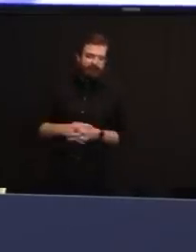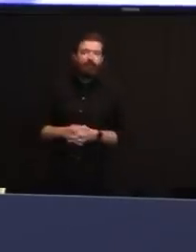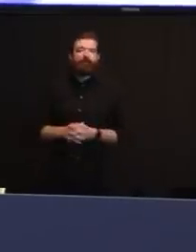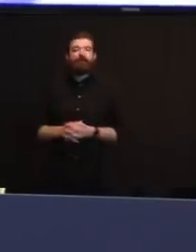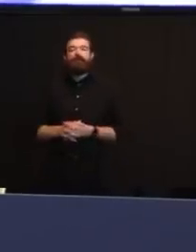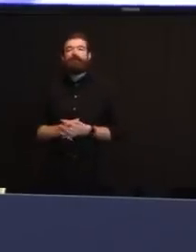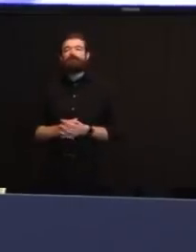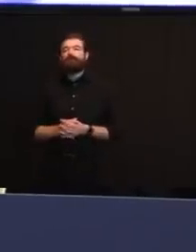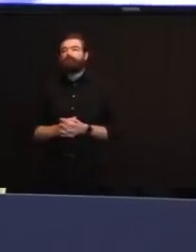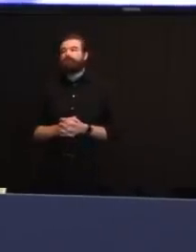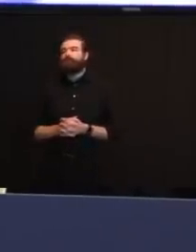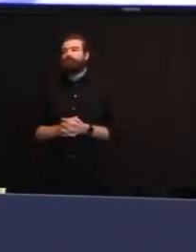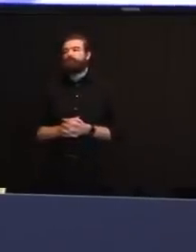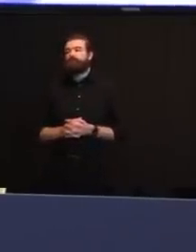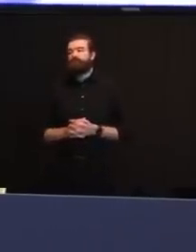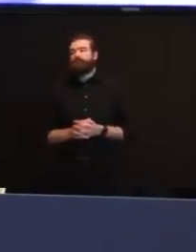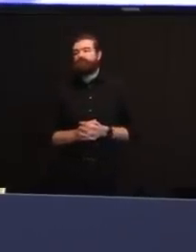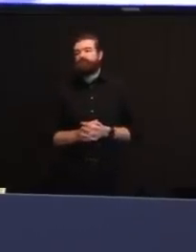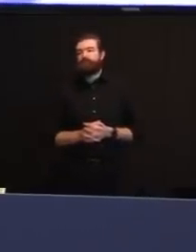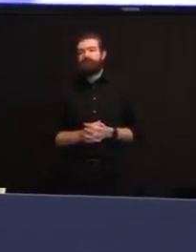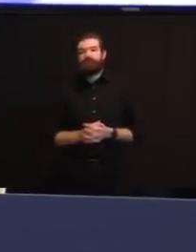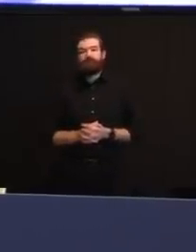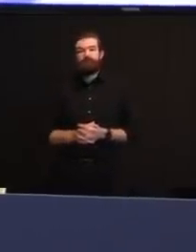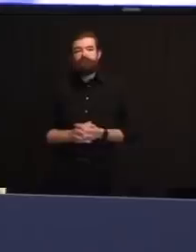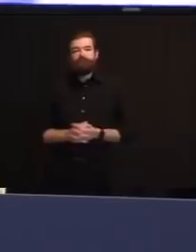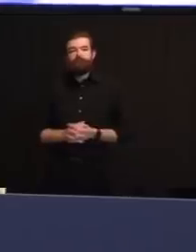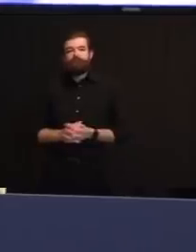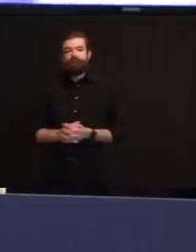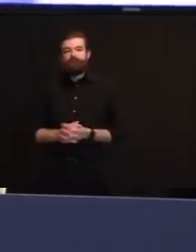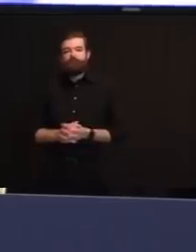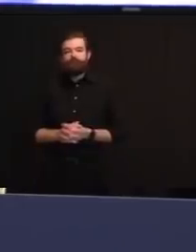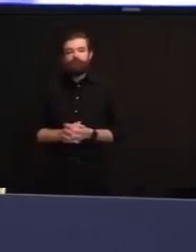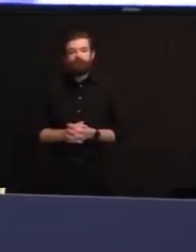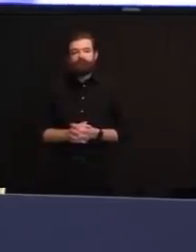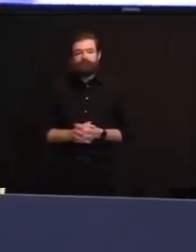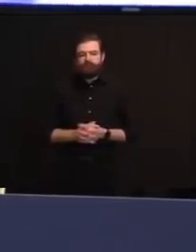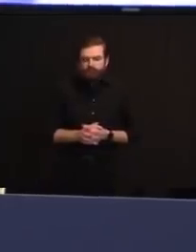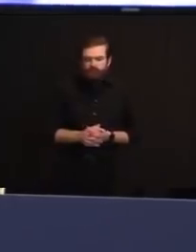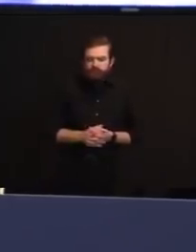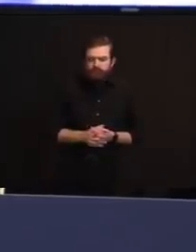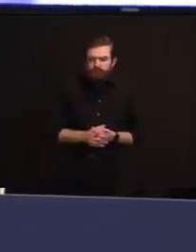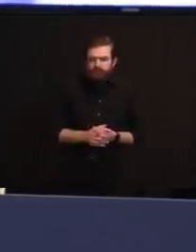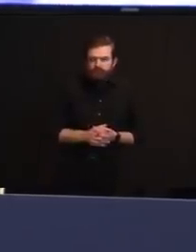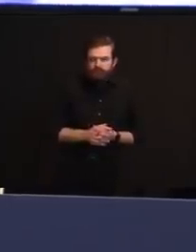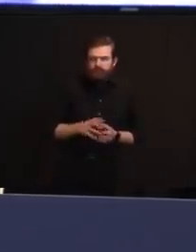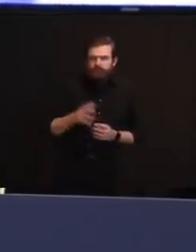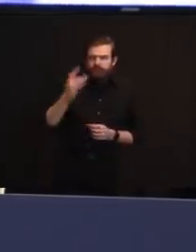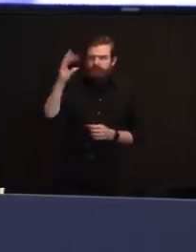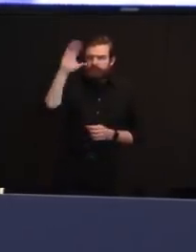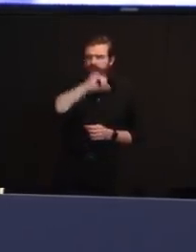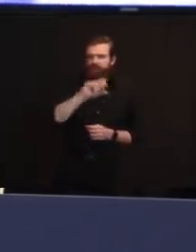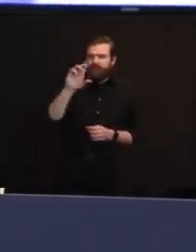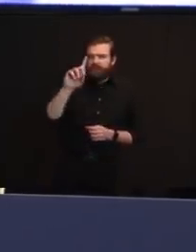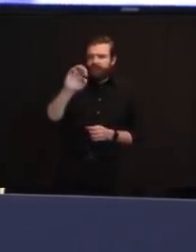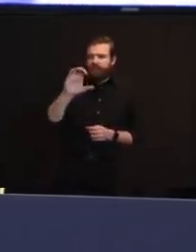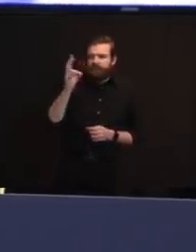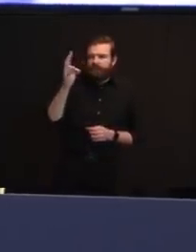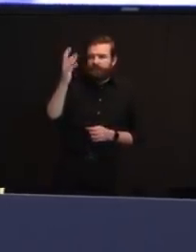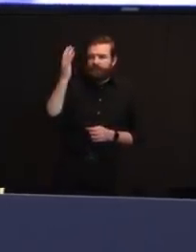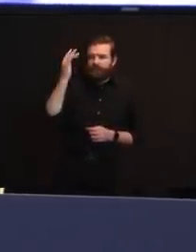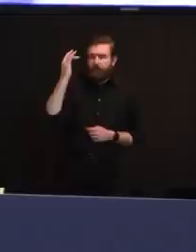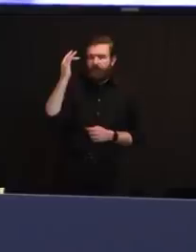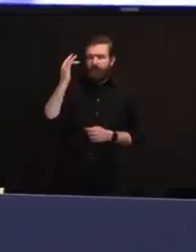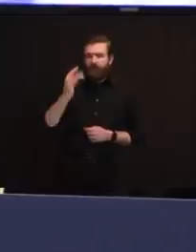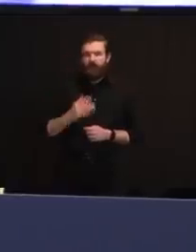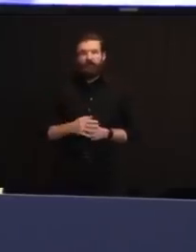I'm sorry. Why? Do you know why the date was missed? Why you missed? I think it was just the volume of information that had to be inputted. Nothing more than